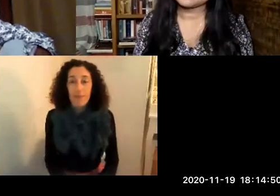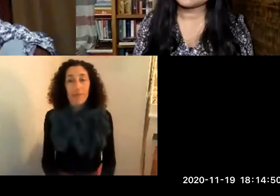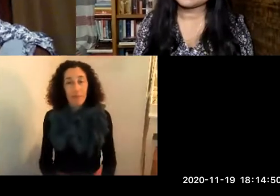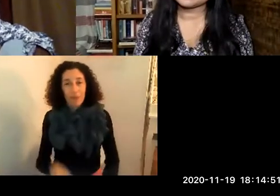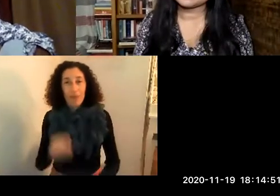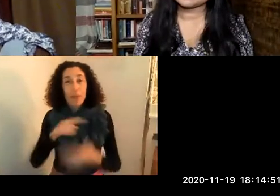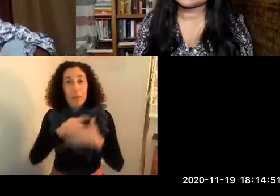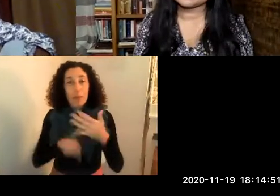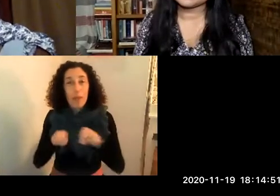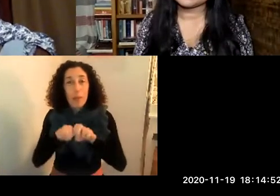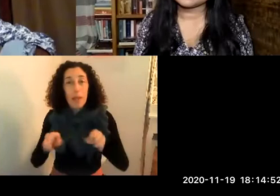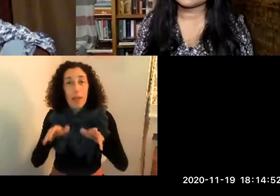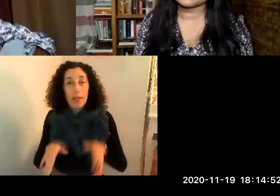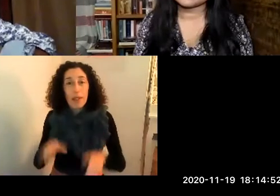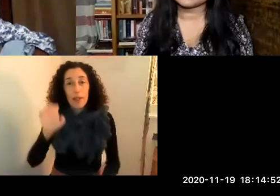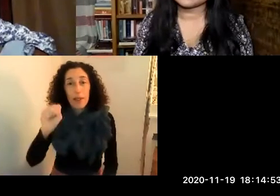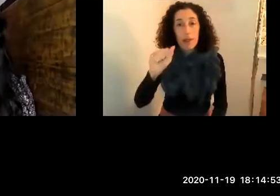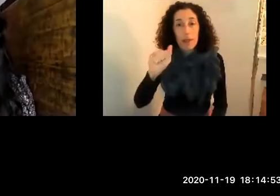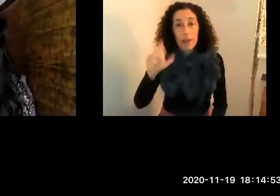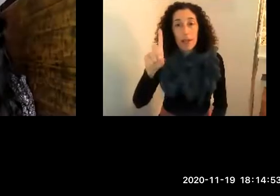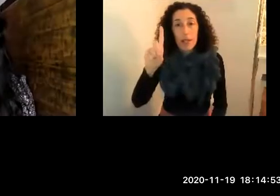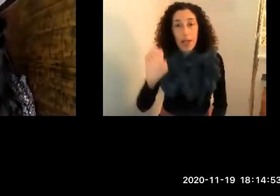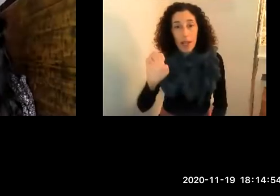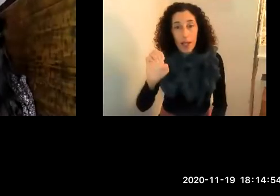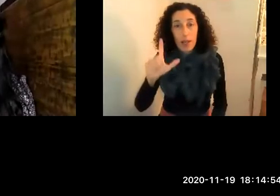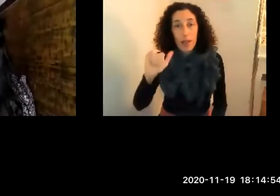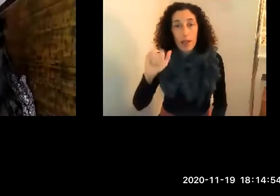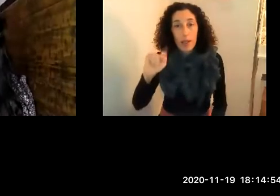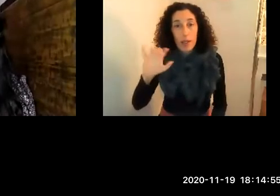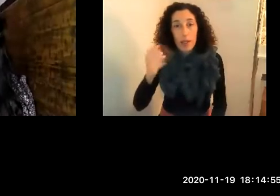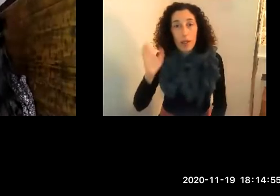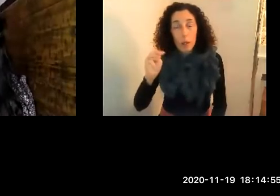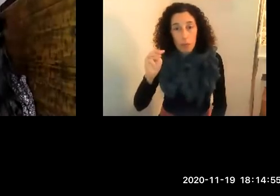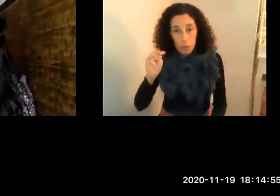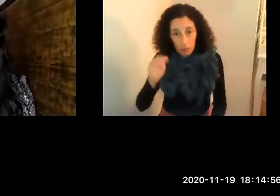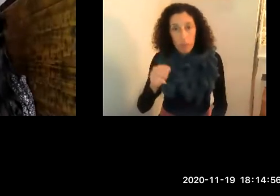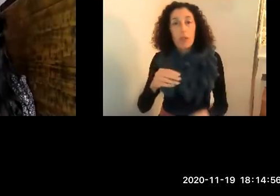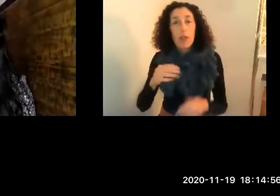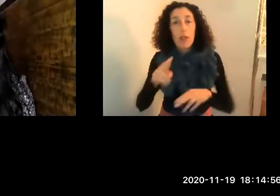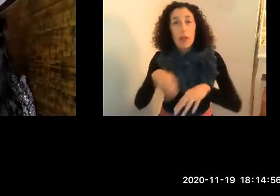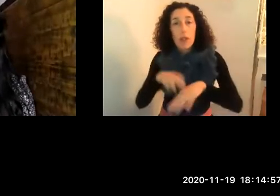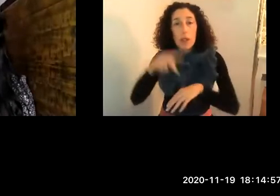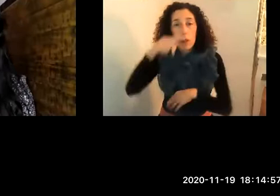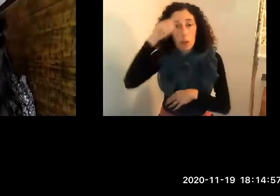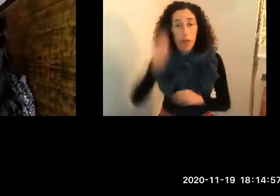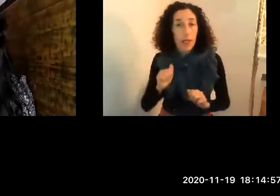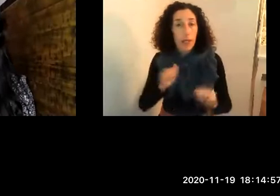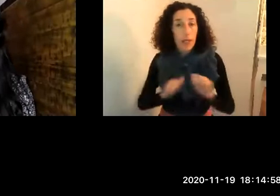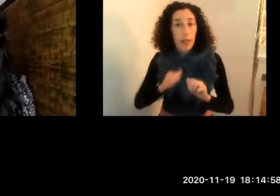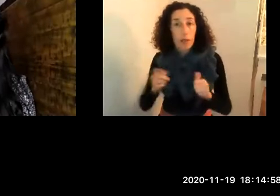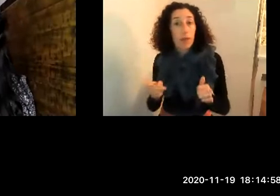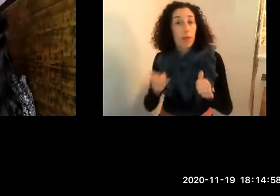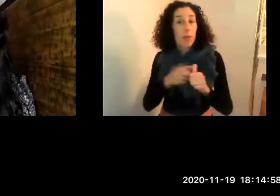and serves as the chief executive officer of the historic National Black Theater, the nation's first revenue-generating Black arts complex and